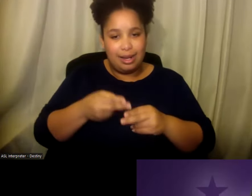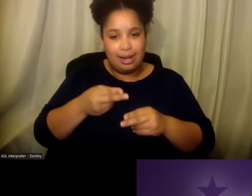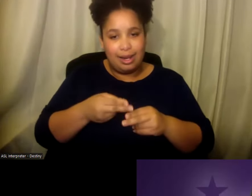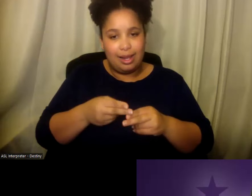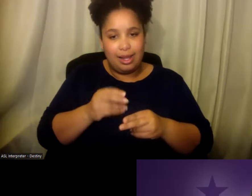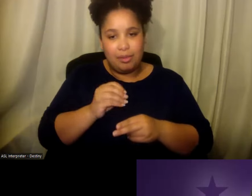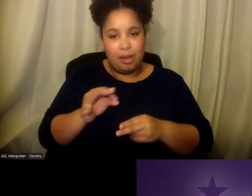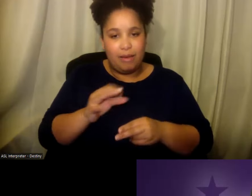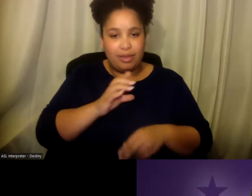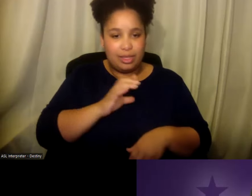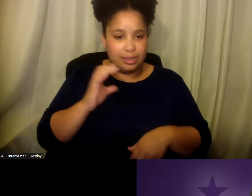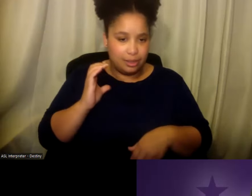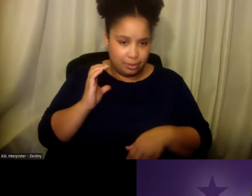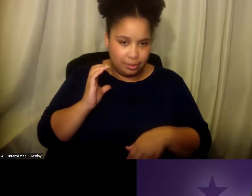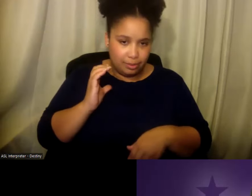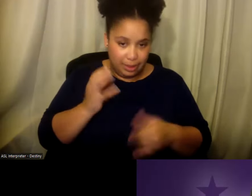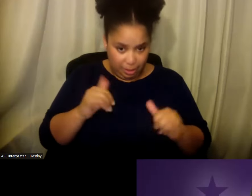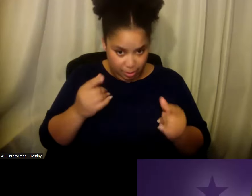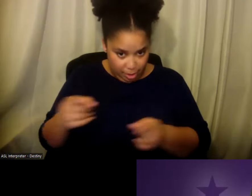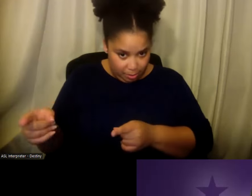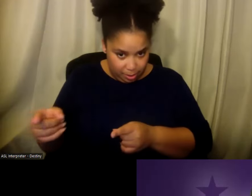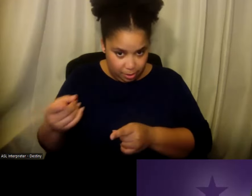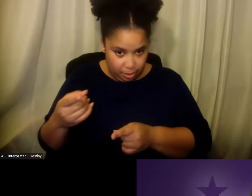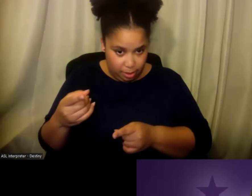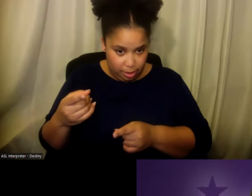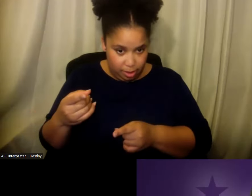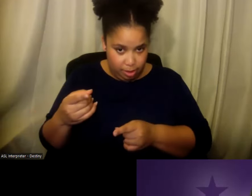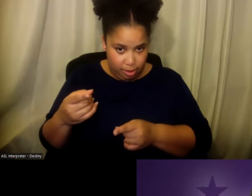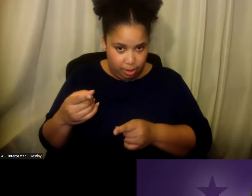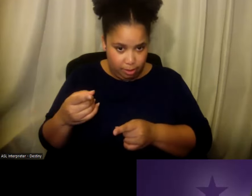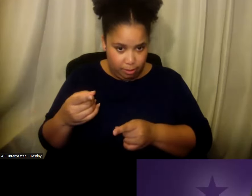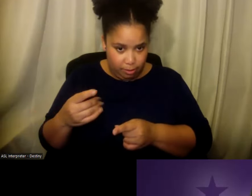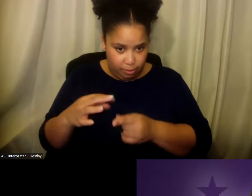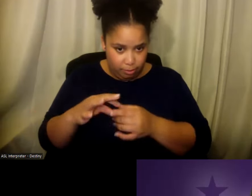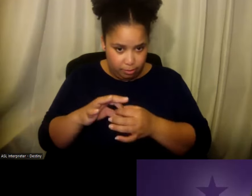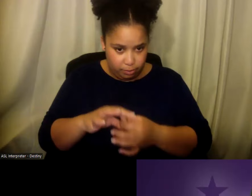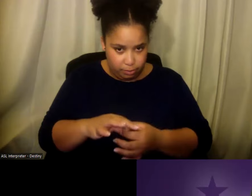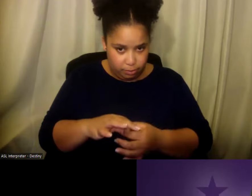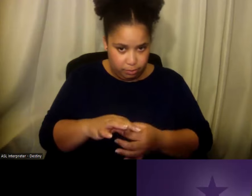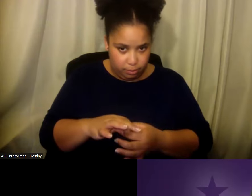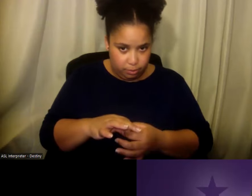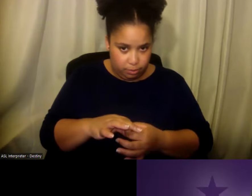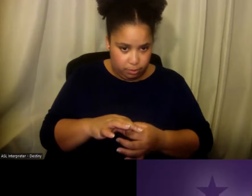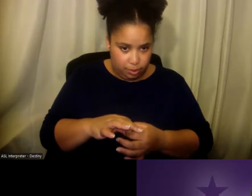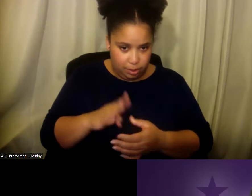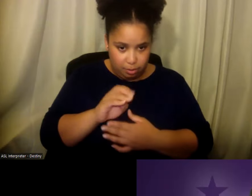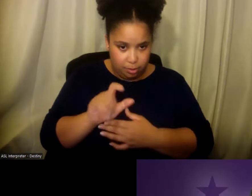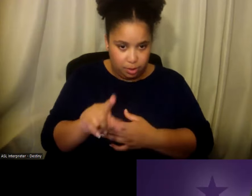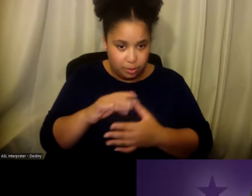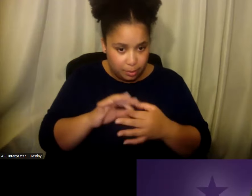the committee. Is that still happening, or this committee as part of the bill that you